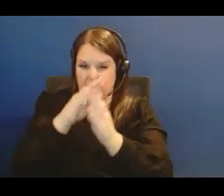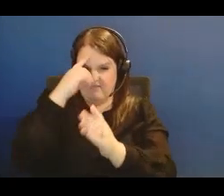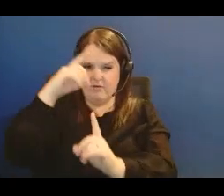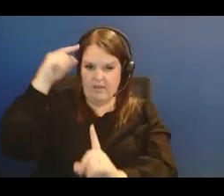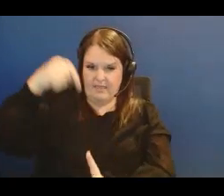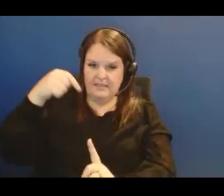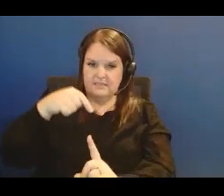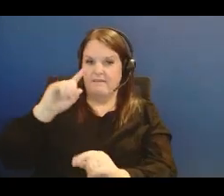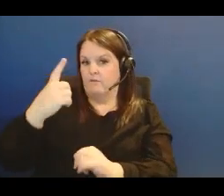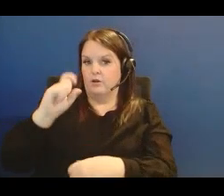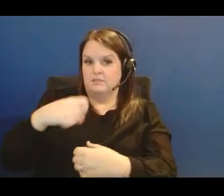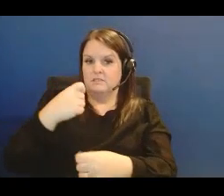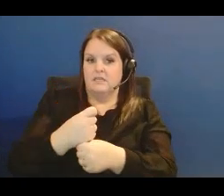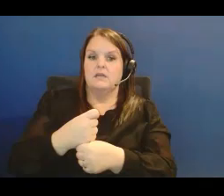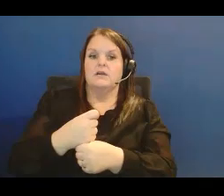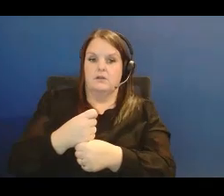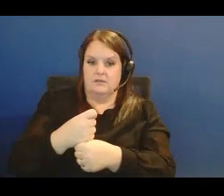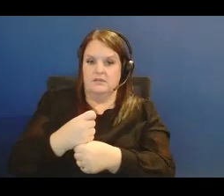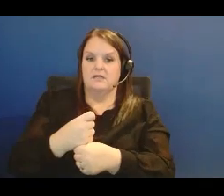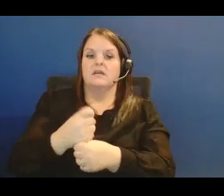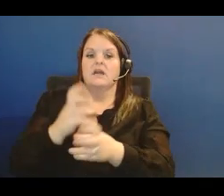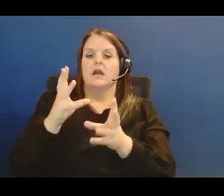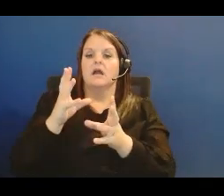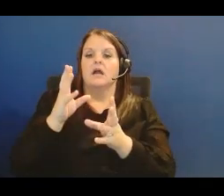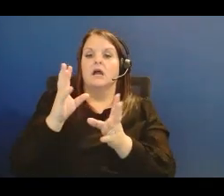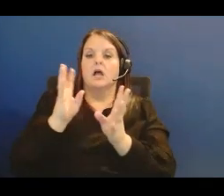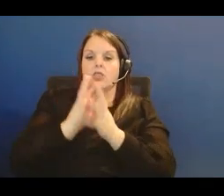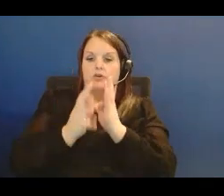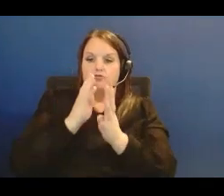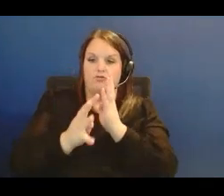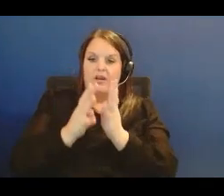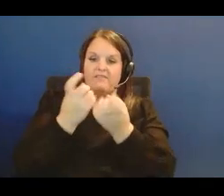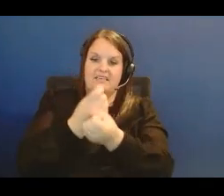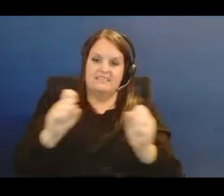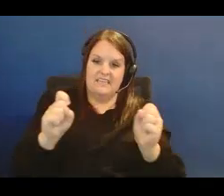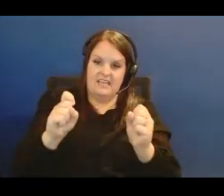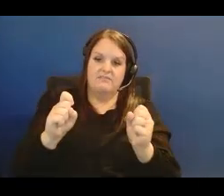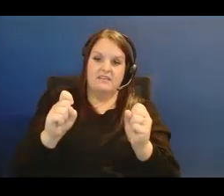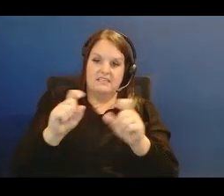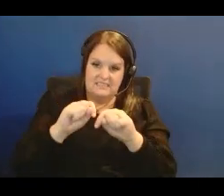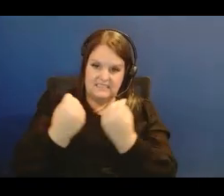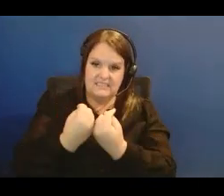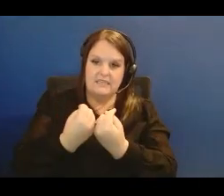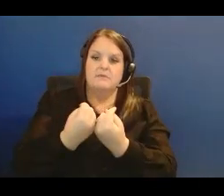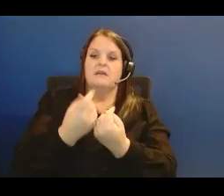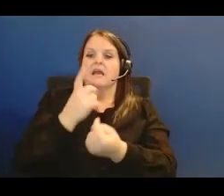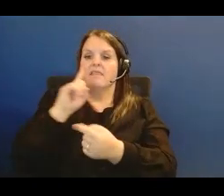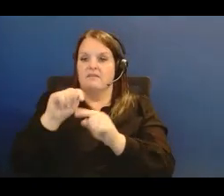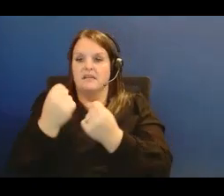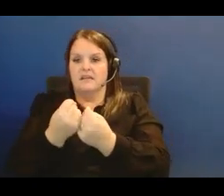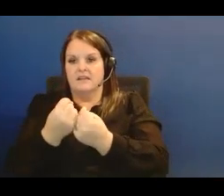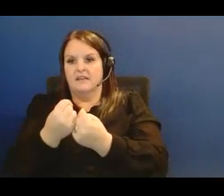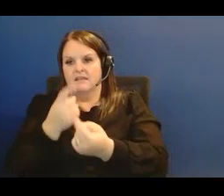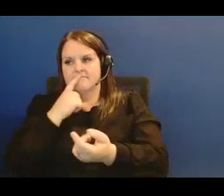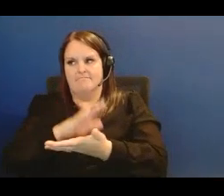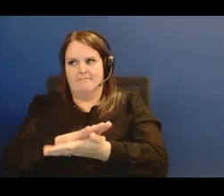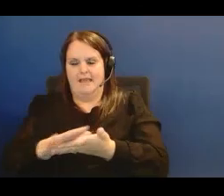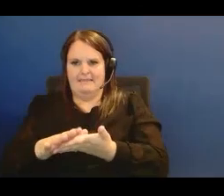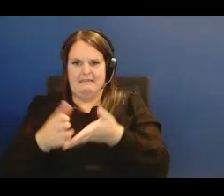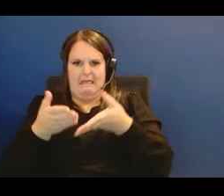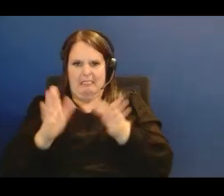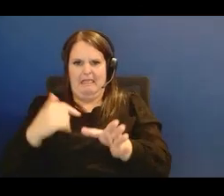first year that the traffic safety, the Office of Traffic Safety team and the Kimley Horn team very graciously let